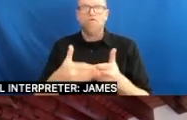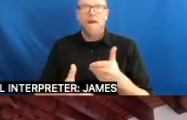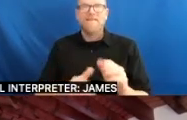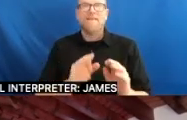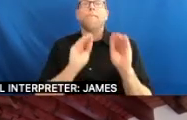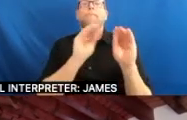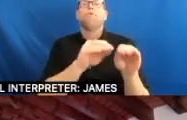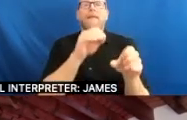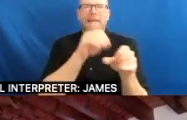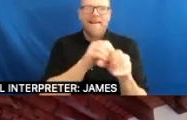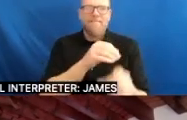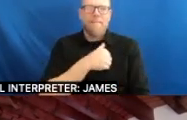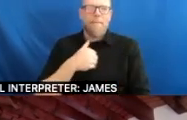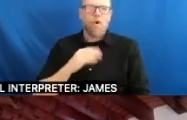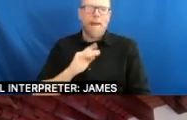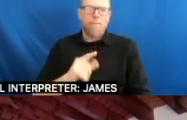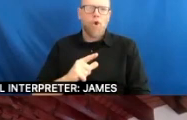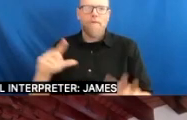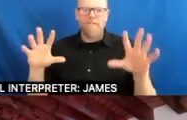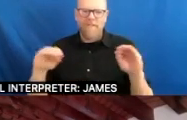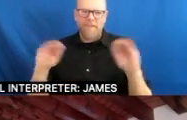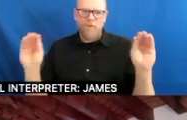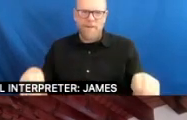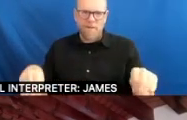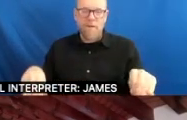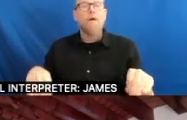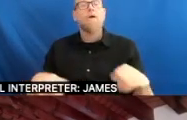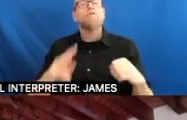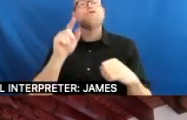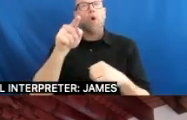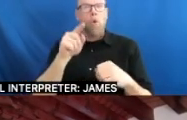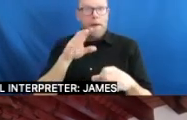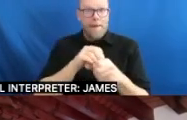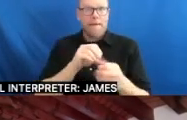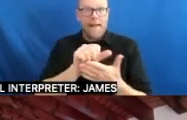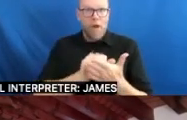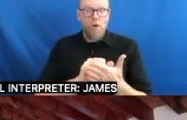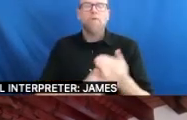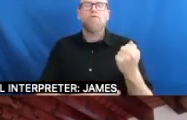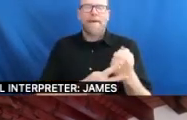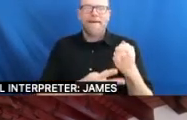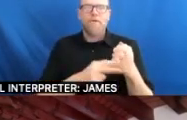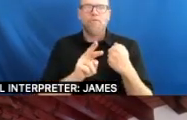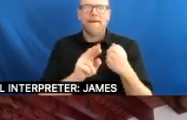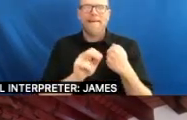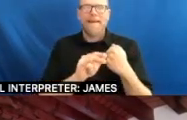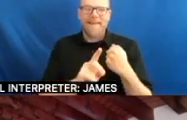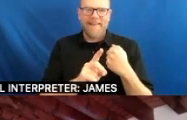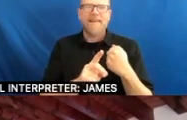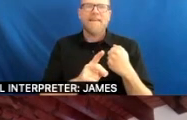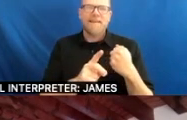member capital accounts. So it's going to be retained patronage for those members of the co-op. Then we have our